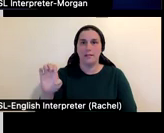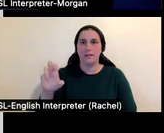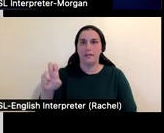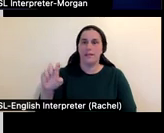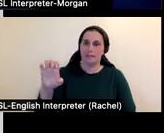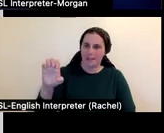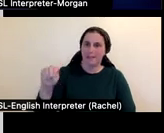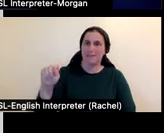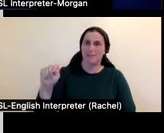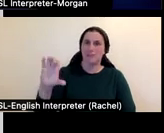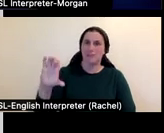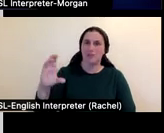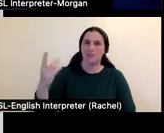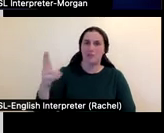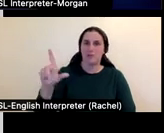Der Bleistift.